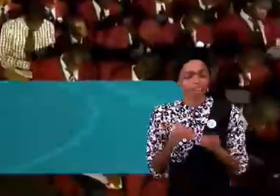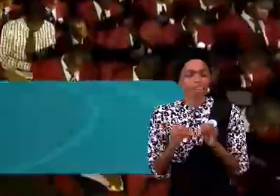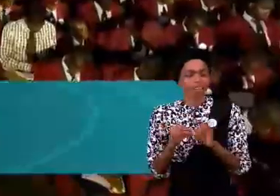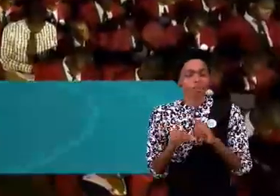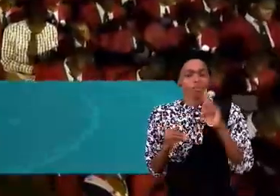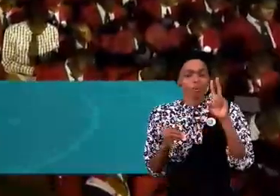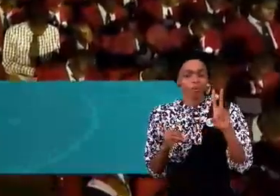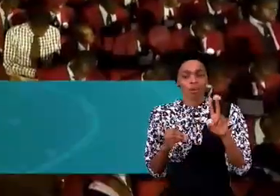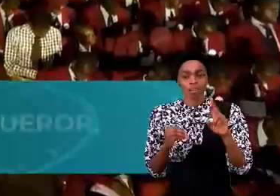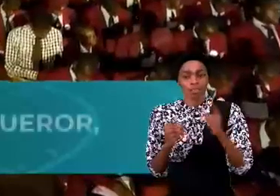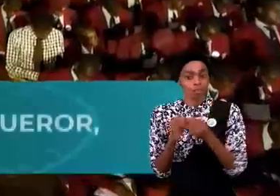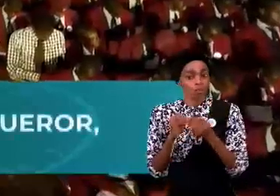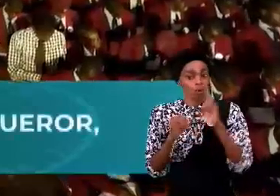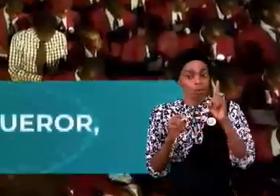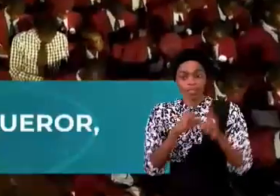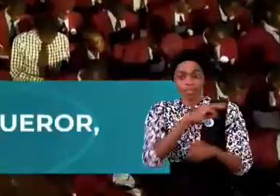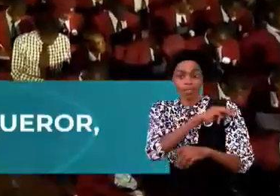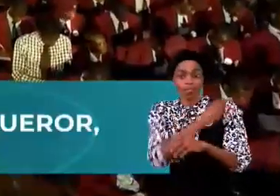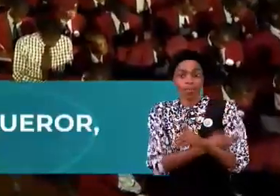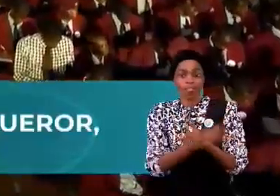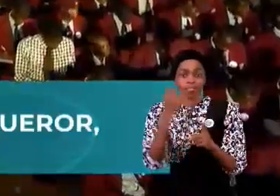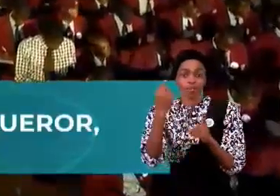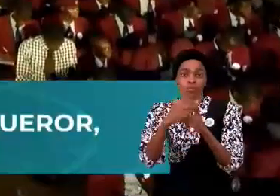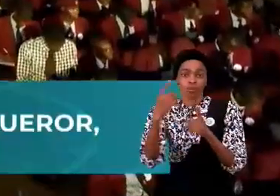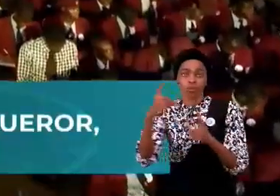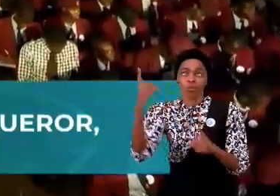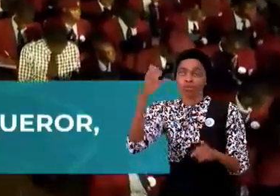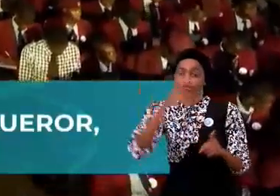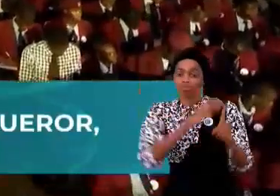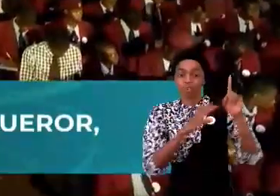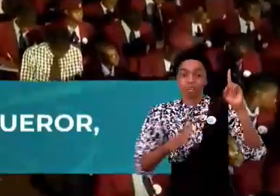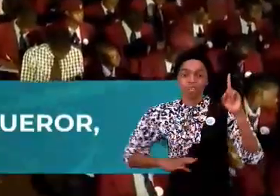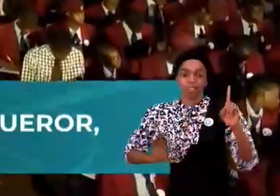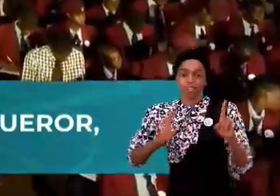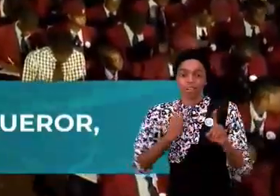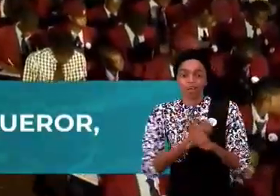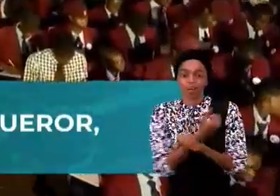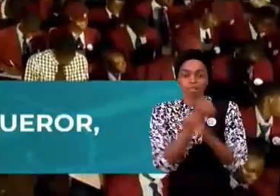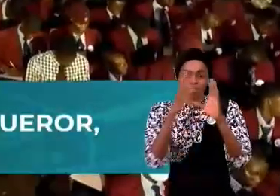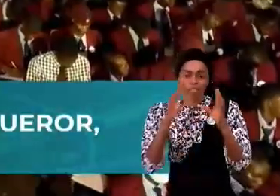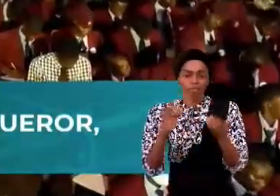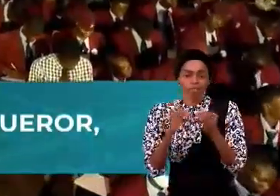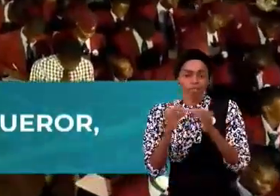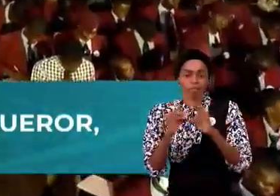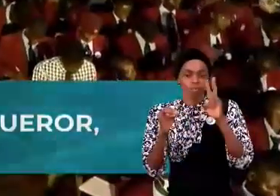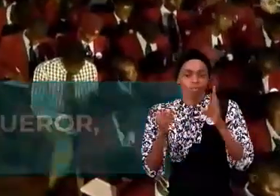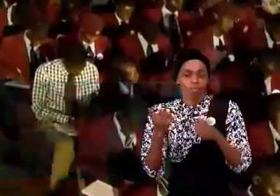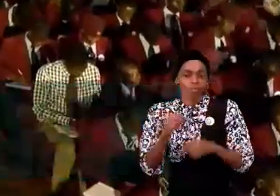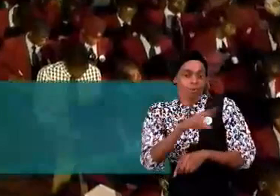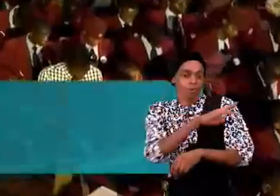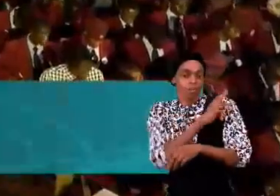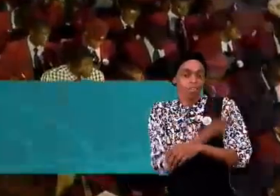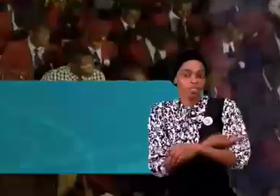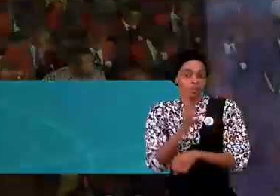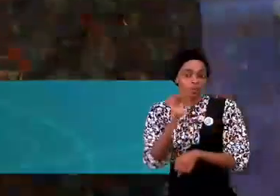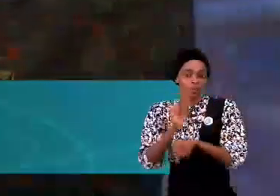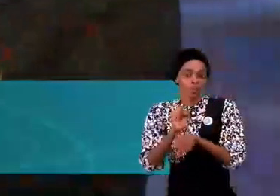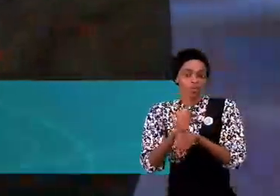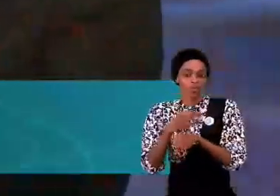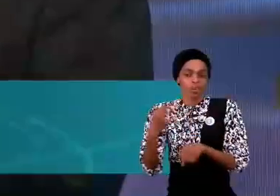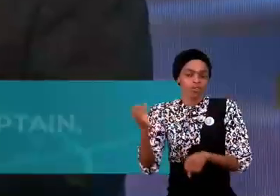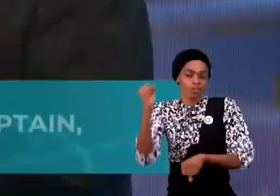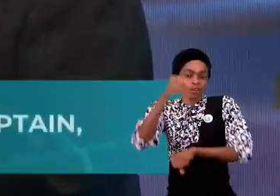works of the conqueror, our healer. Number three, the mighty wonders of the